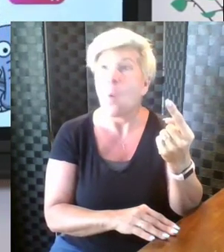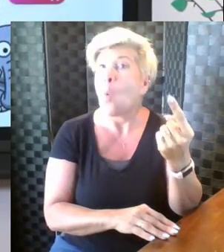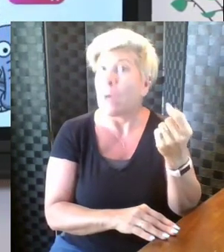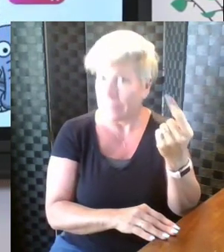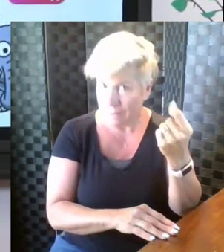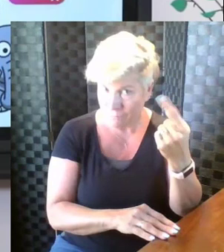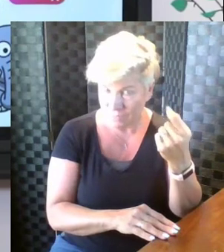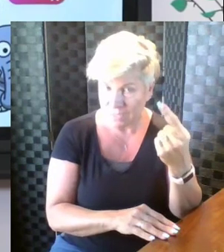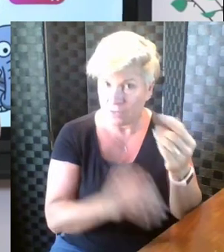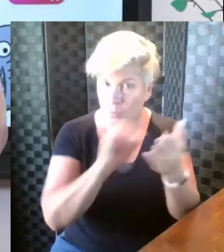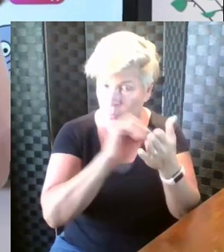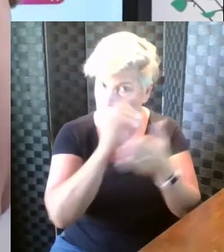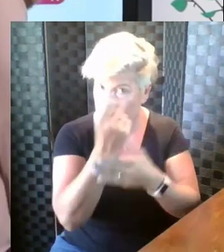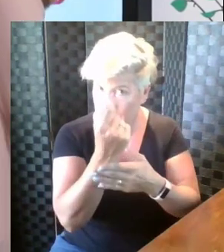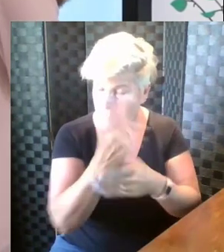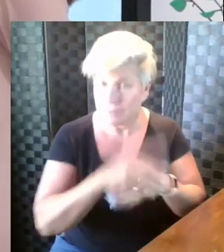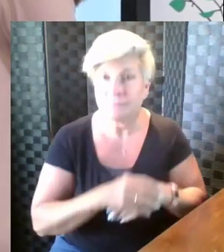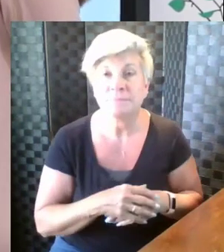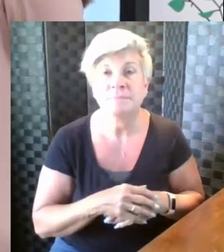11.